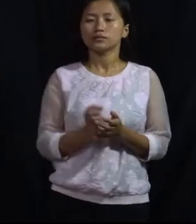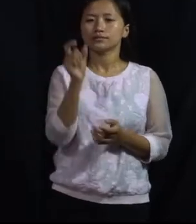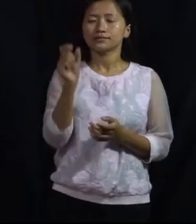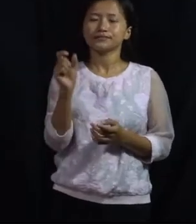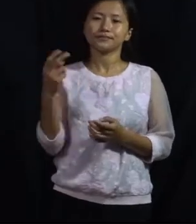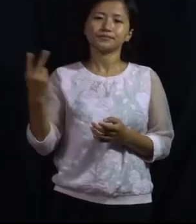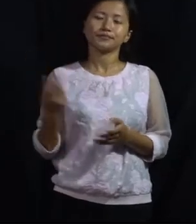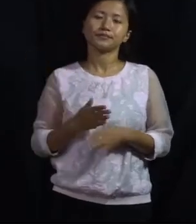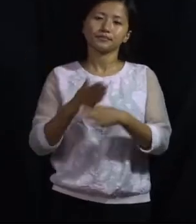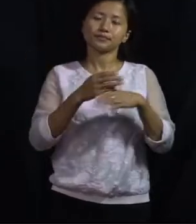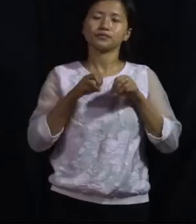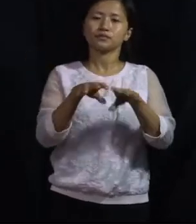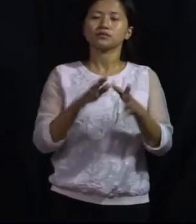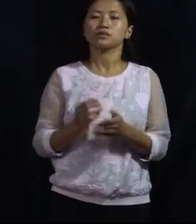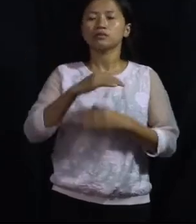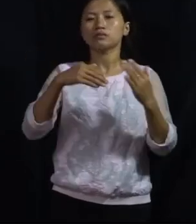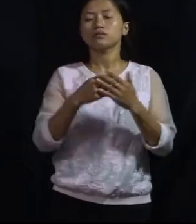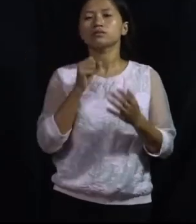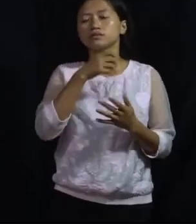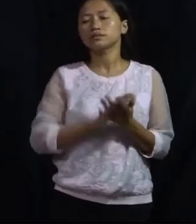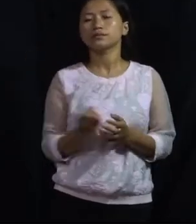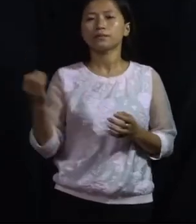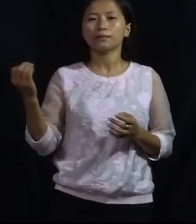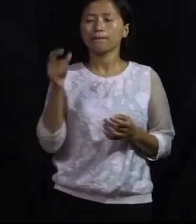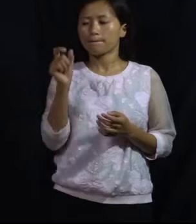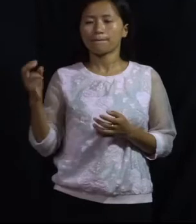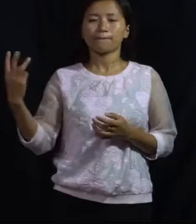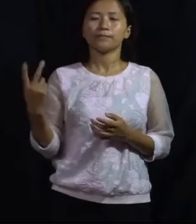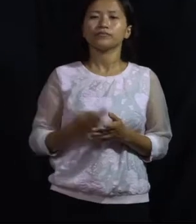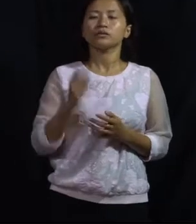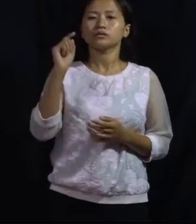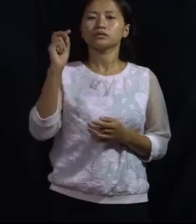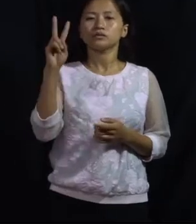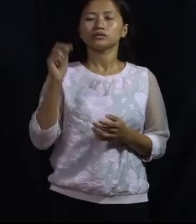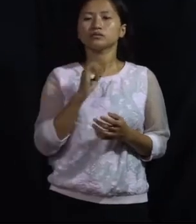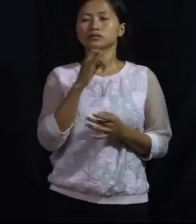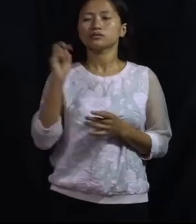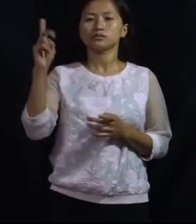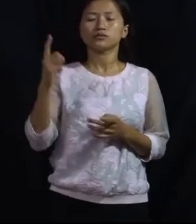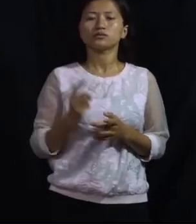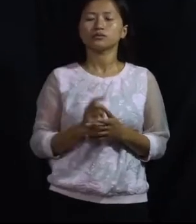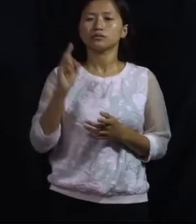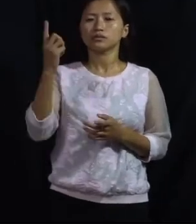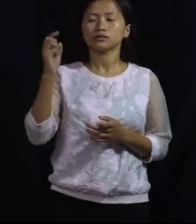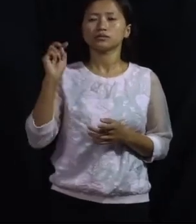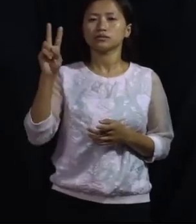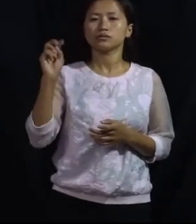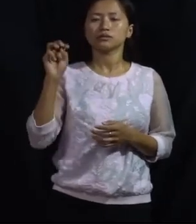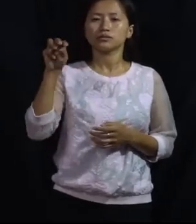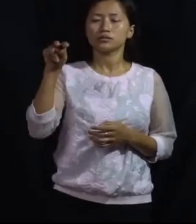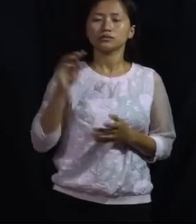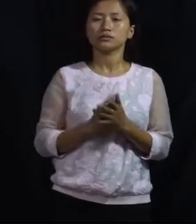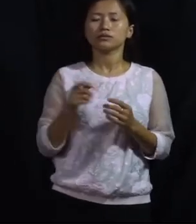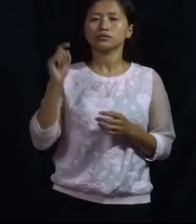which is distributed between all partners in the ratio of 2:1. That is 1,200 and 600.